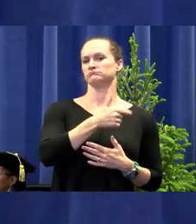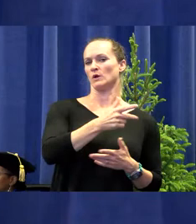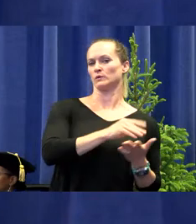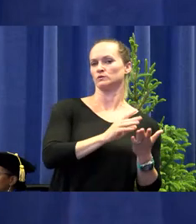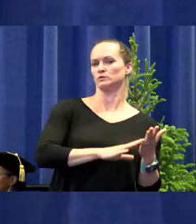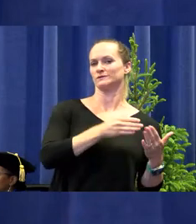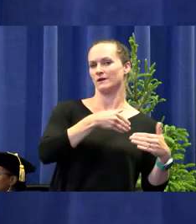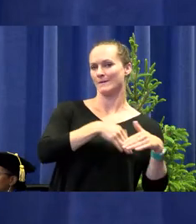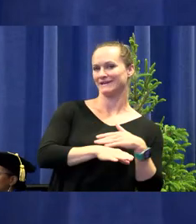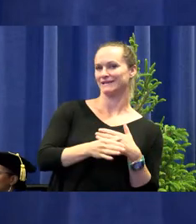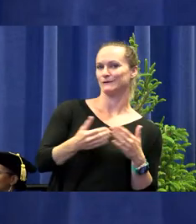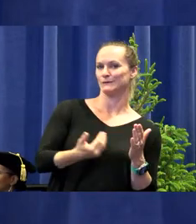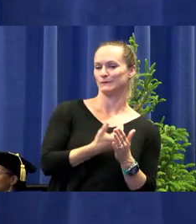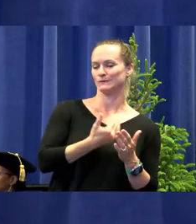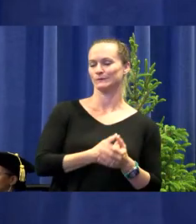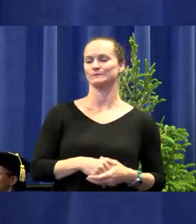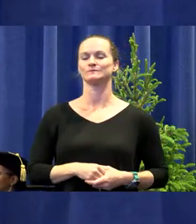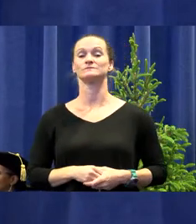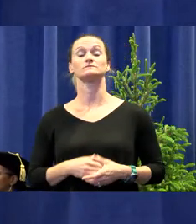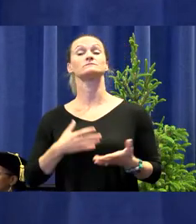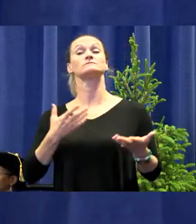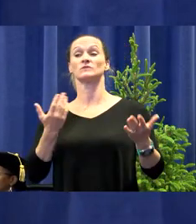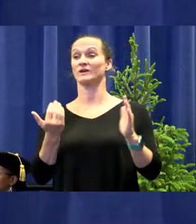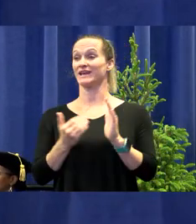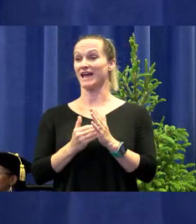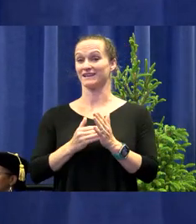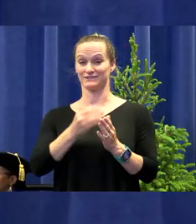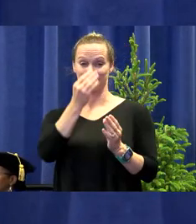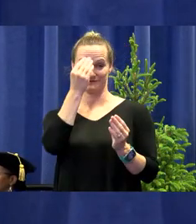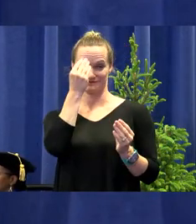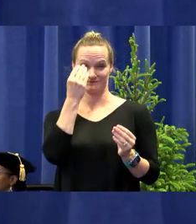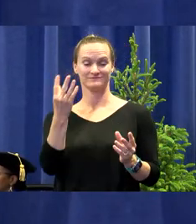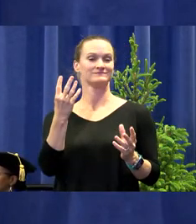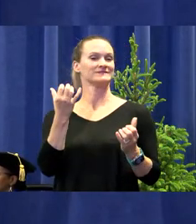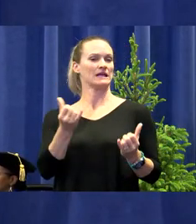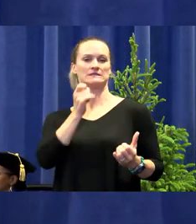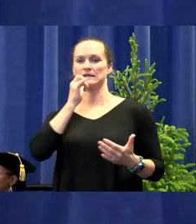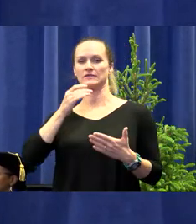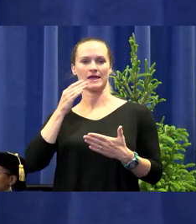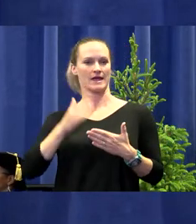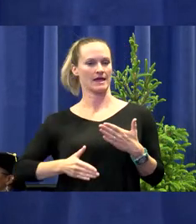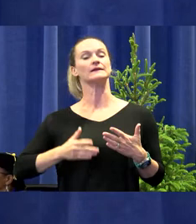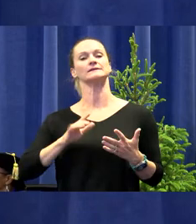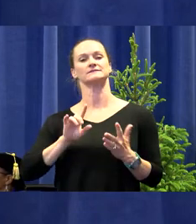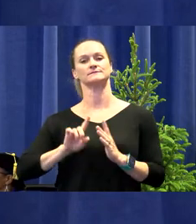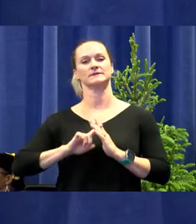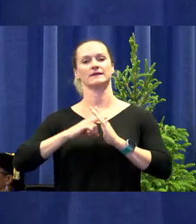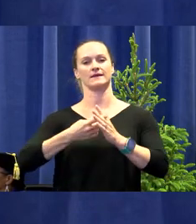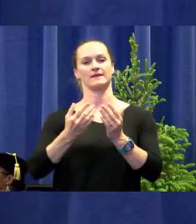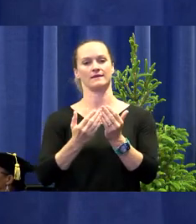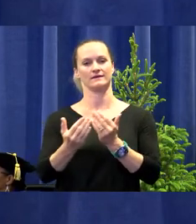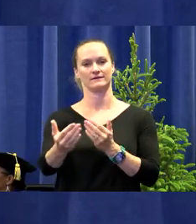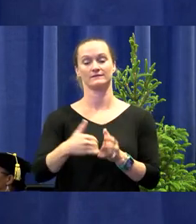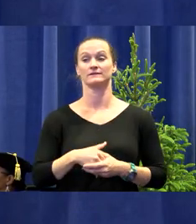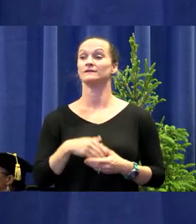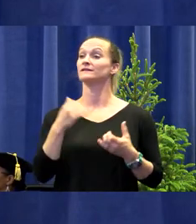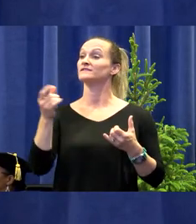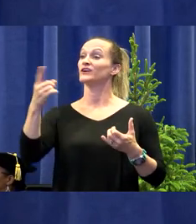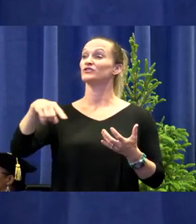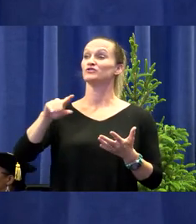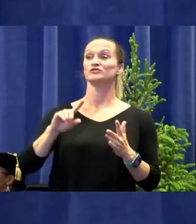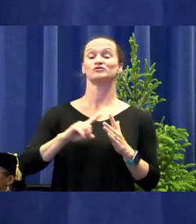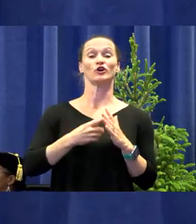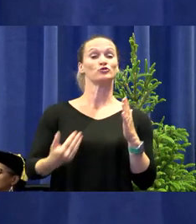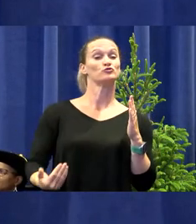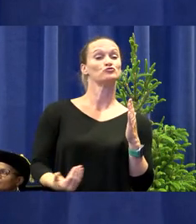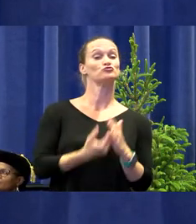me say again that today is not an ending, but a beginning. As you embark on this exciting new chapter,